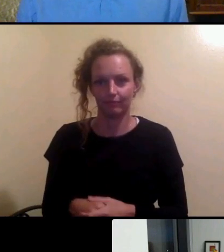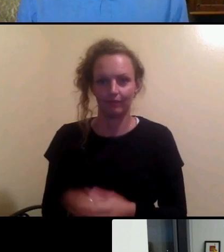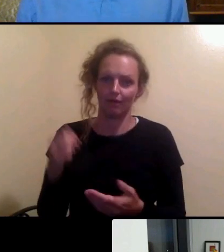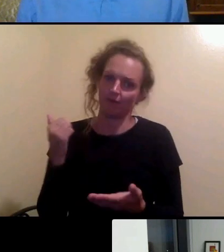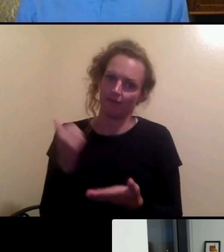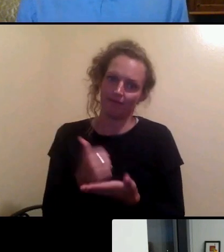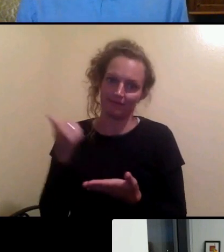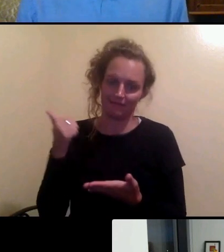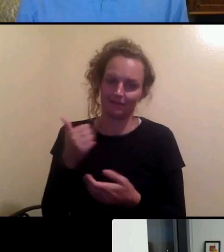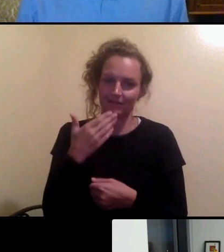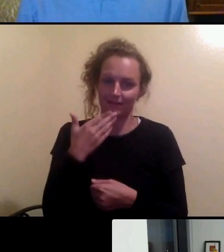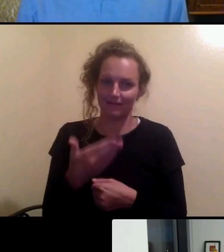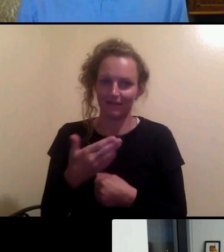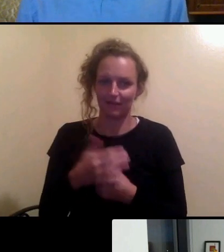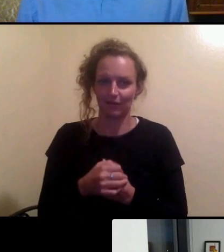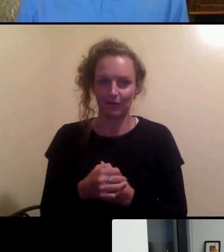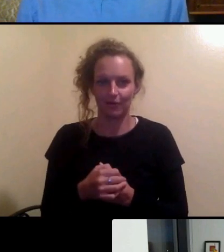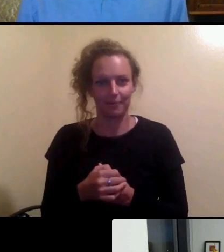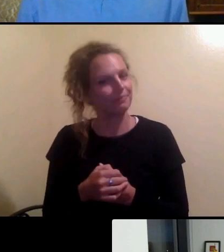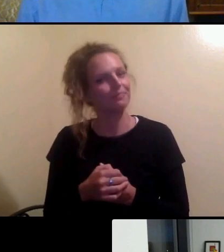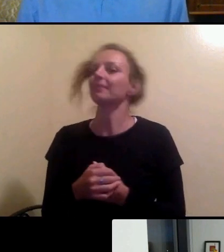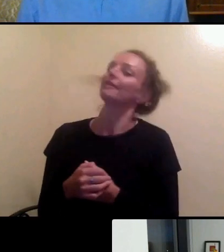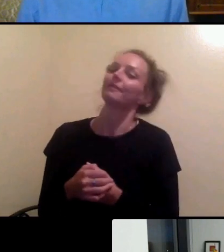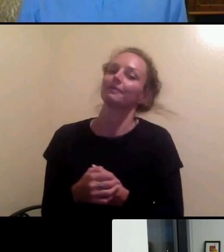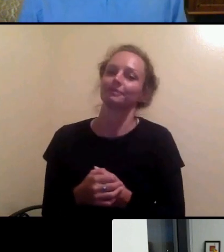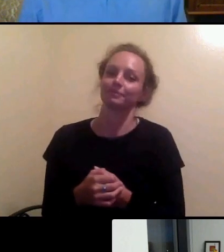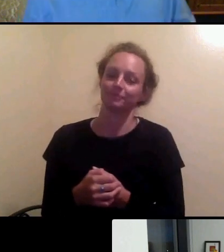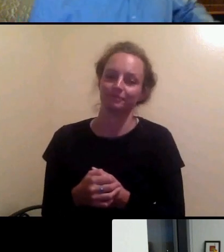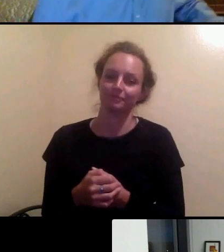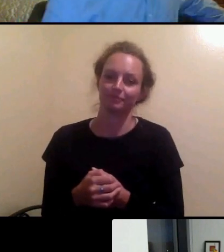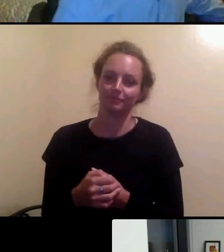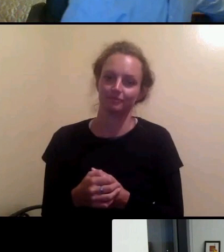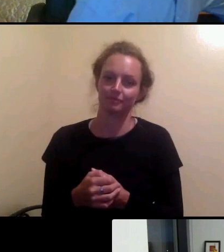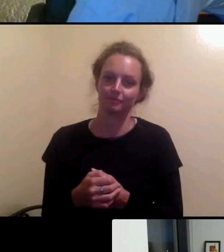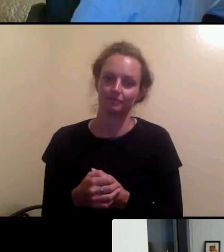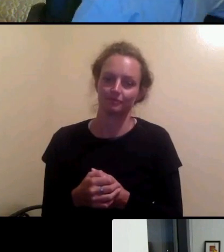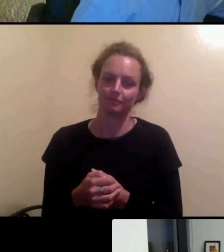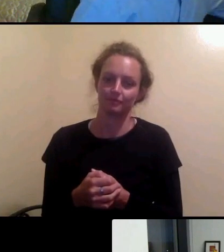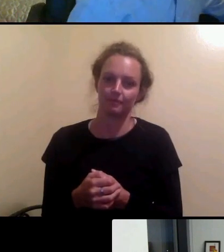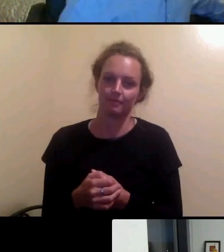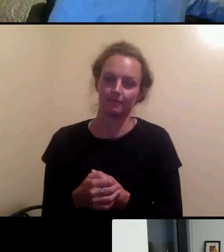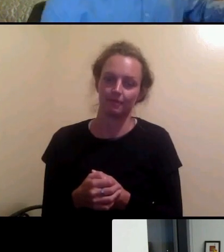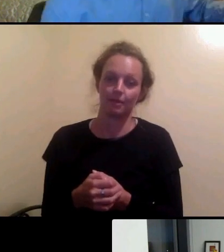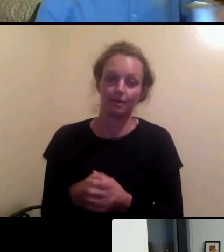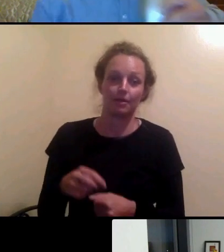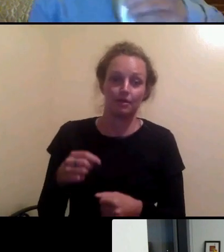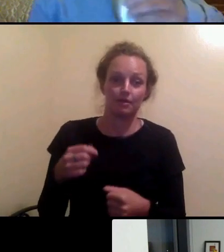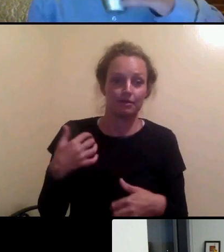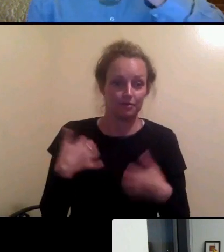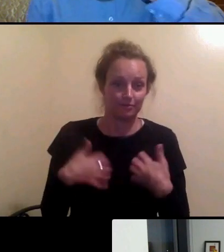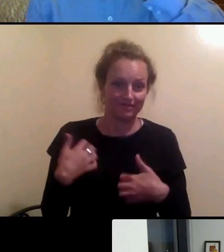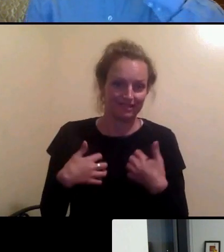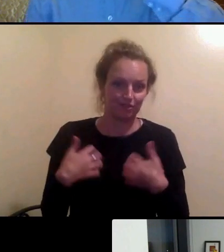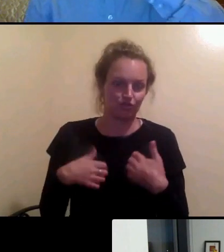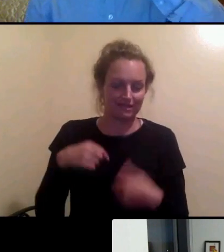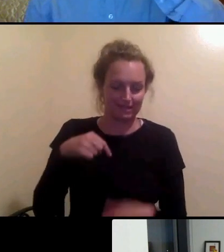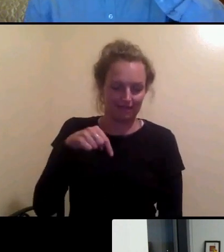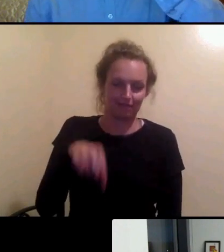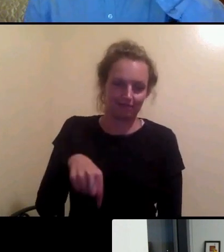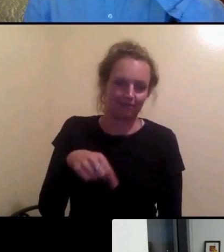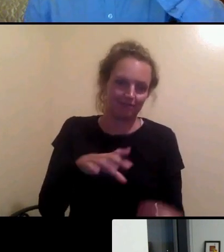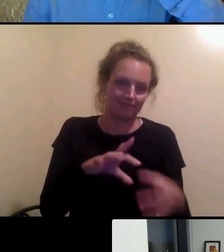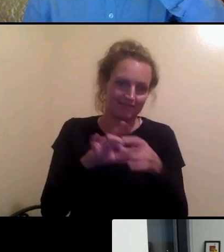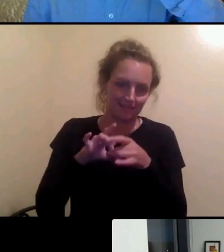That is, and today it was interesting listening to Sarah Herlinger this morning talking about the innovations Apple are doing.